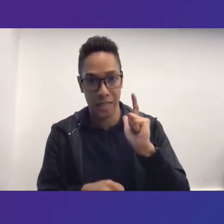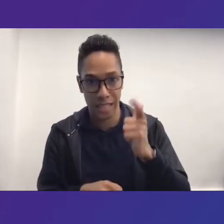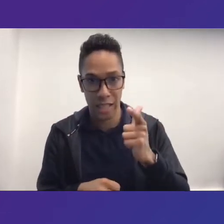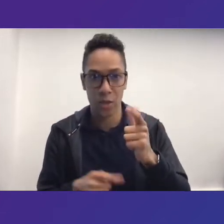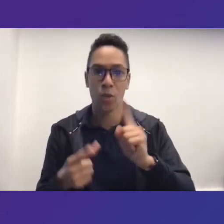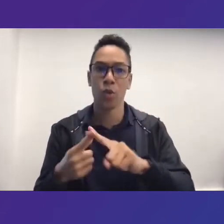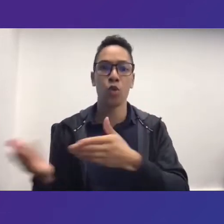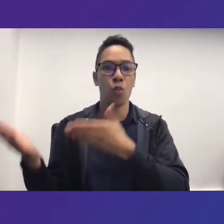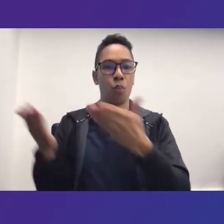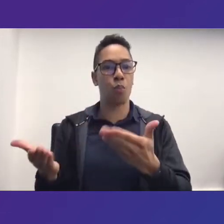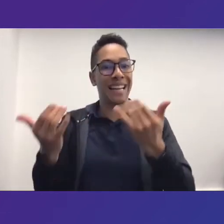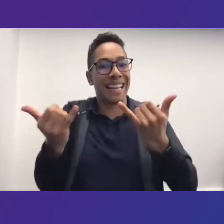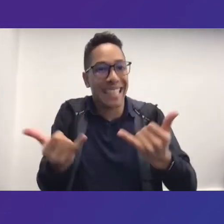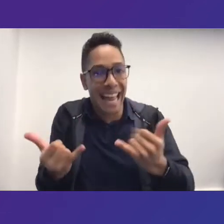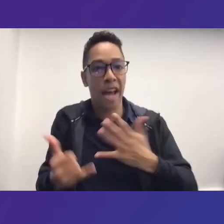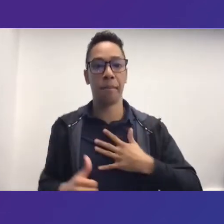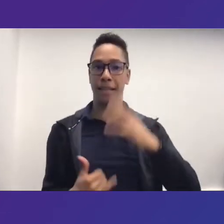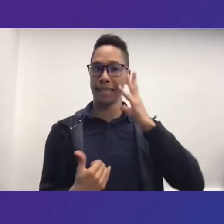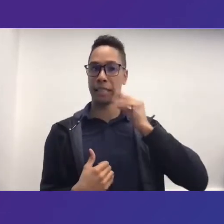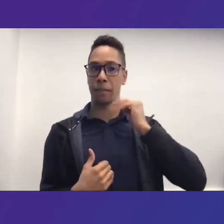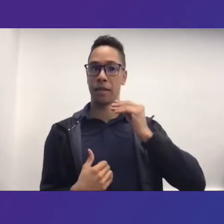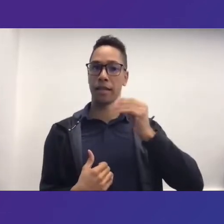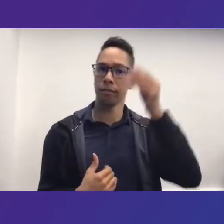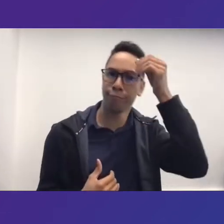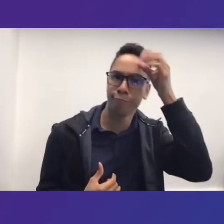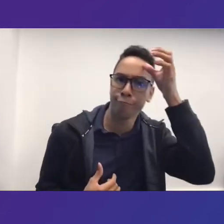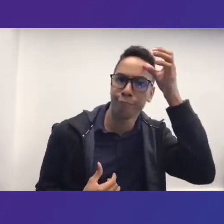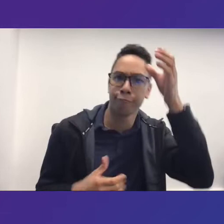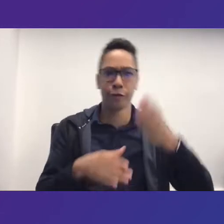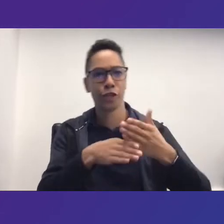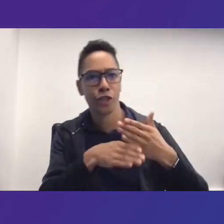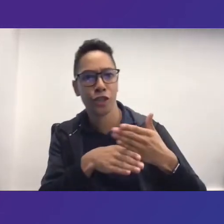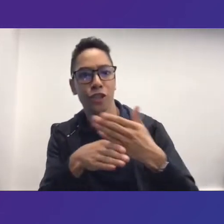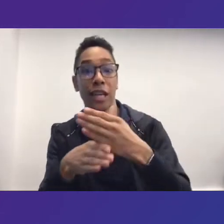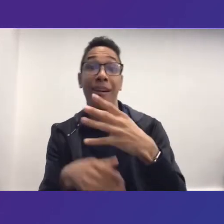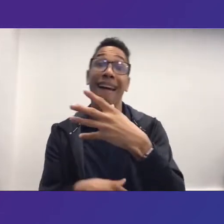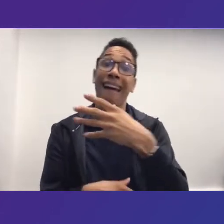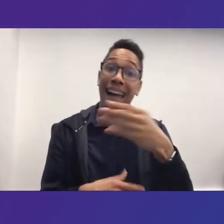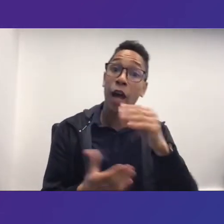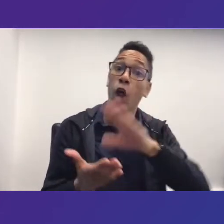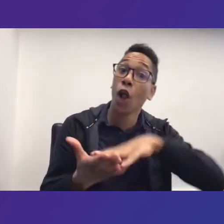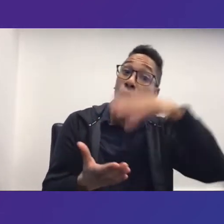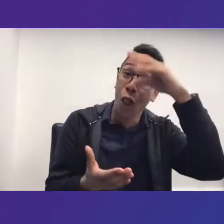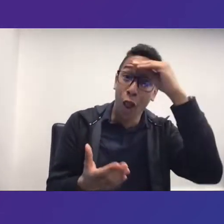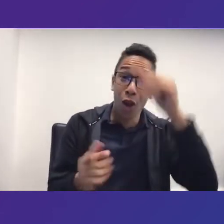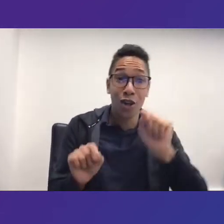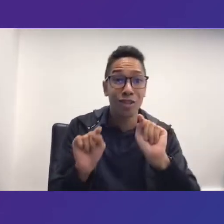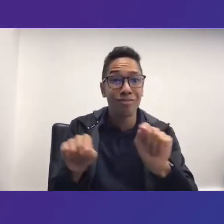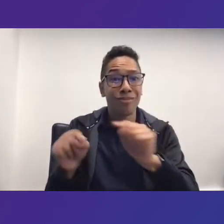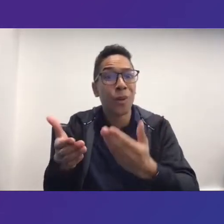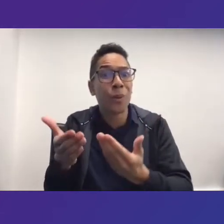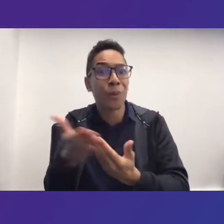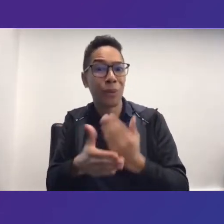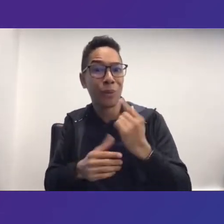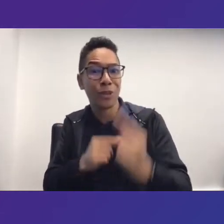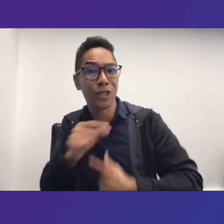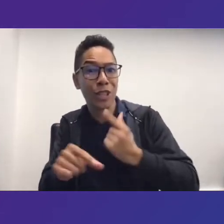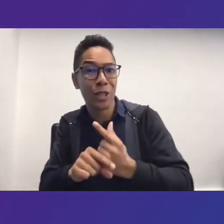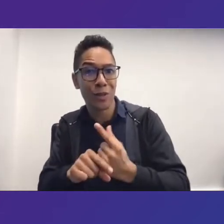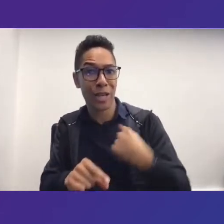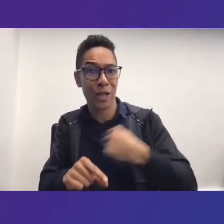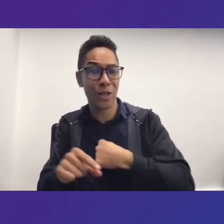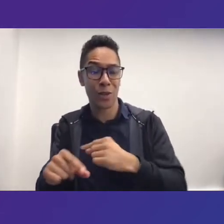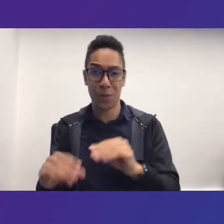my knowledge, to share it here and to learn from the new generation of dance educators that we are bringing up here